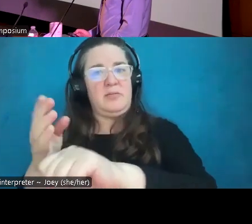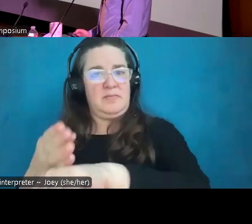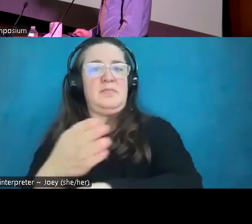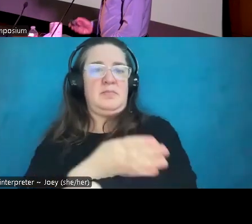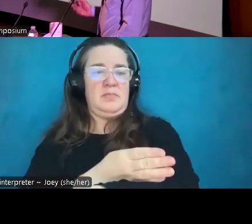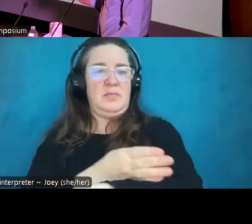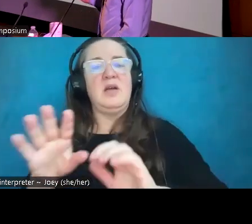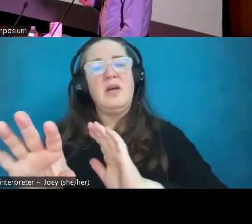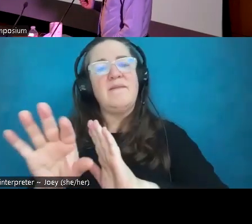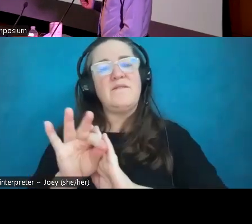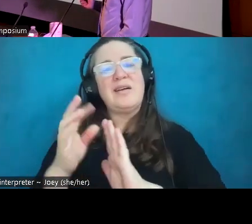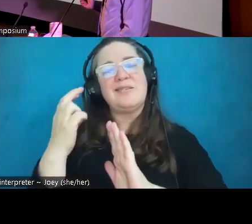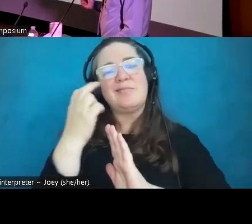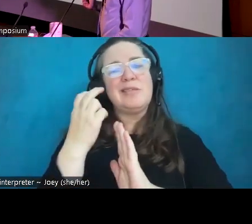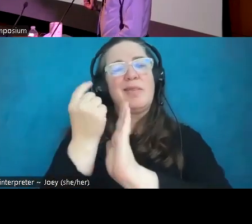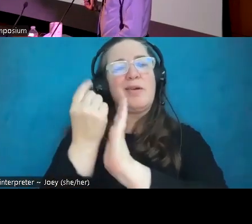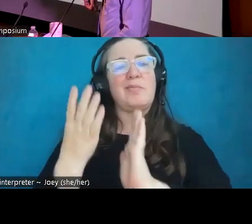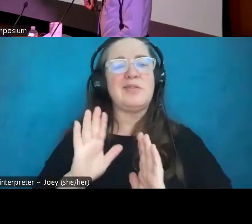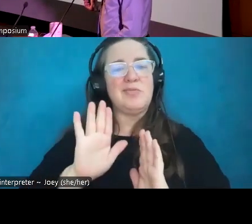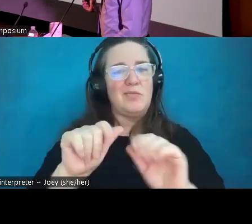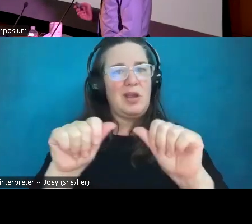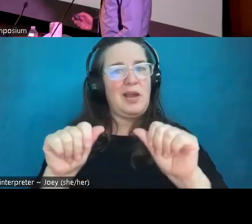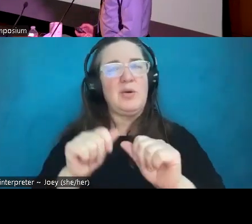area who can do this with long COVID patients.